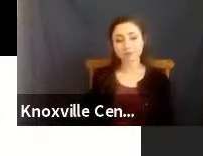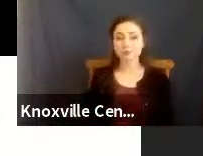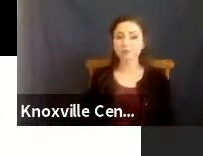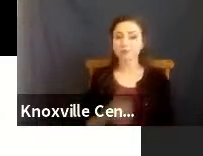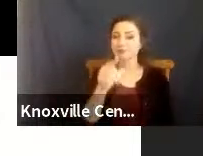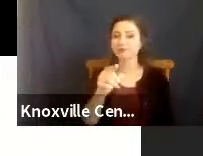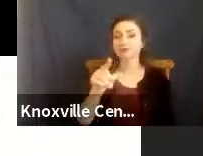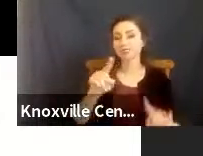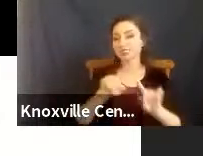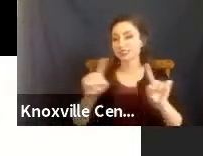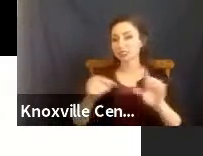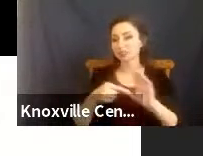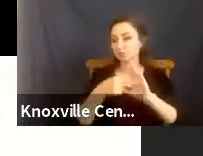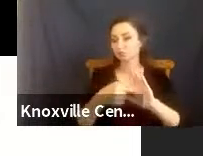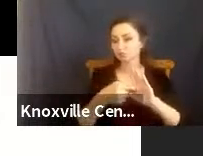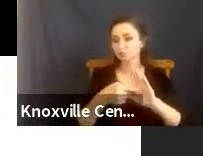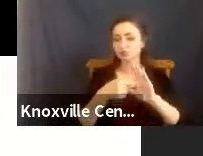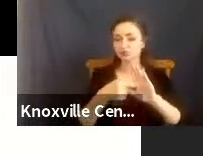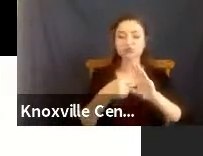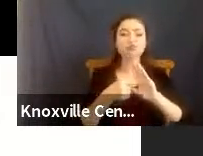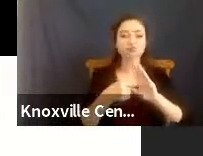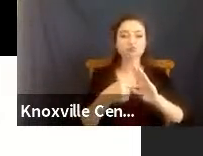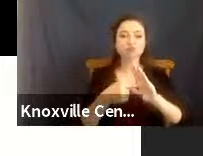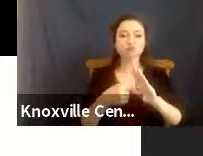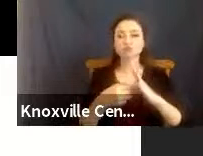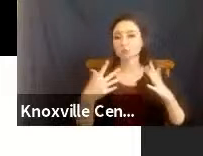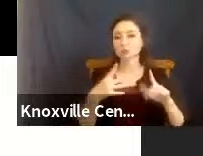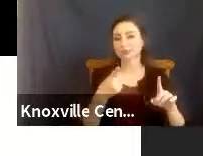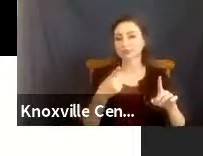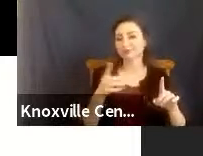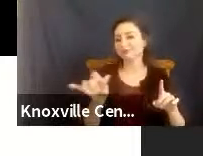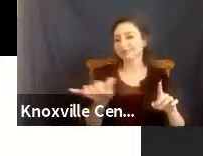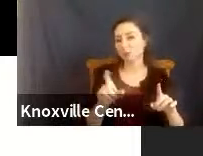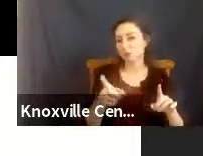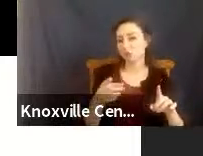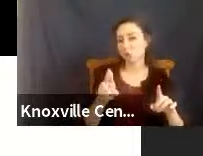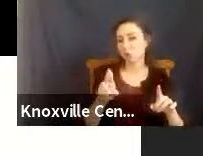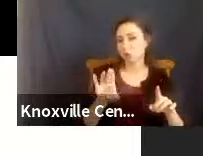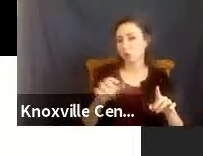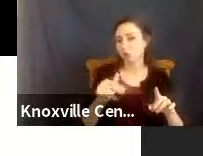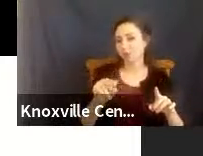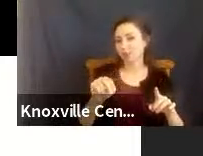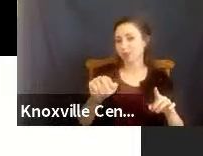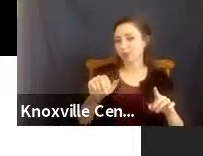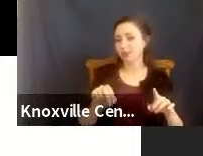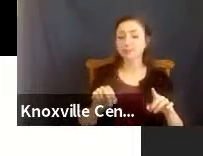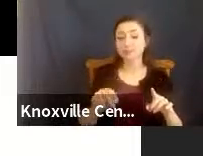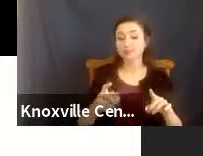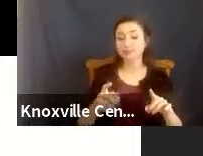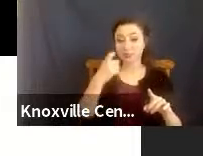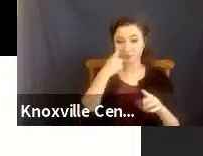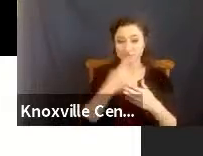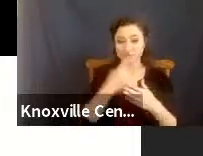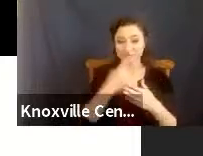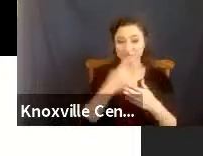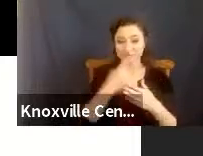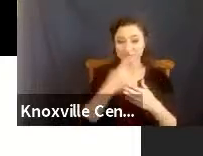another way to portray some of what Dr. Buchanan showed, but you'll see that in the most recent week, we